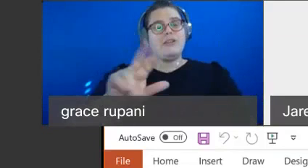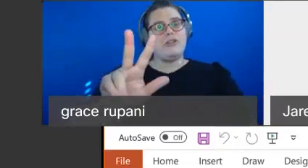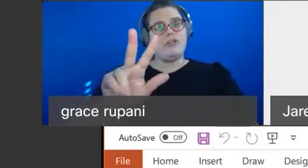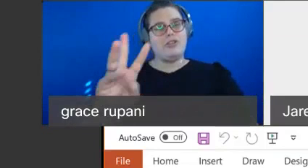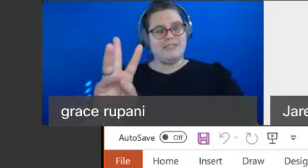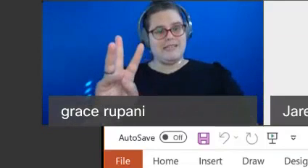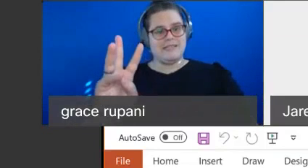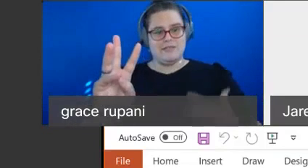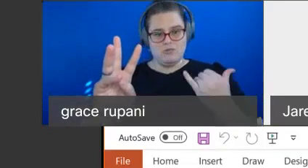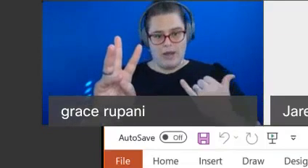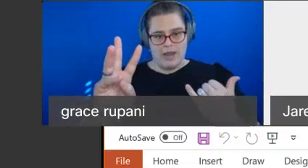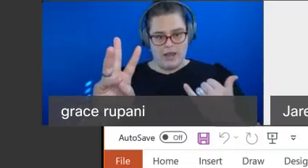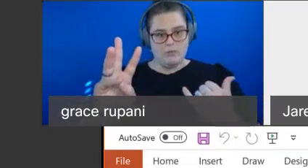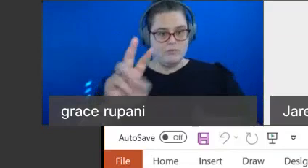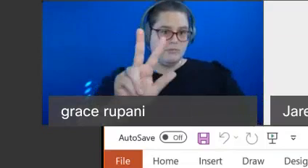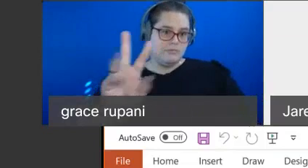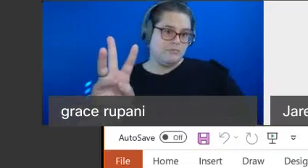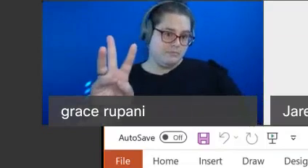at this point.